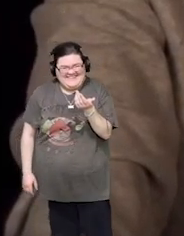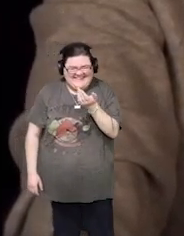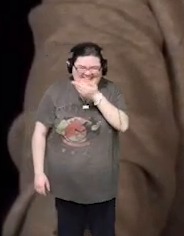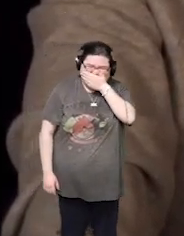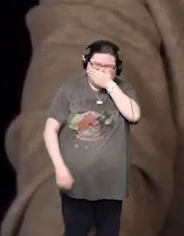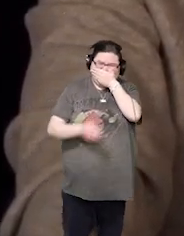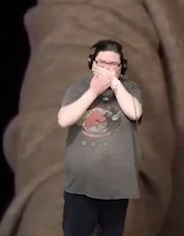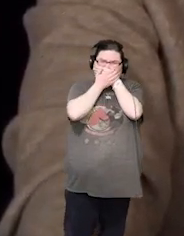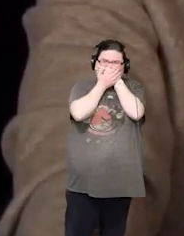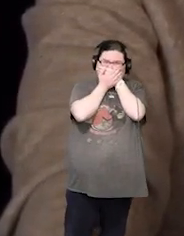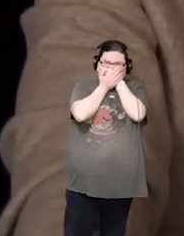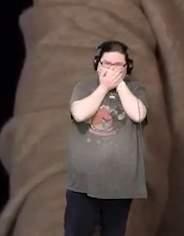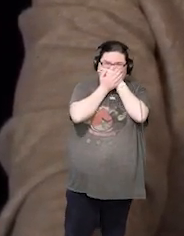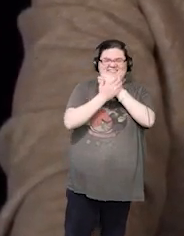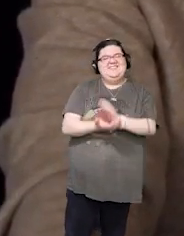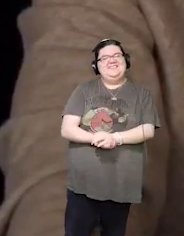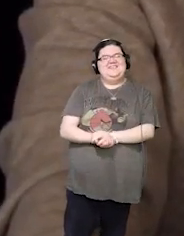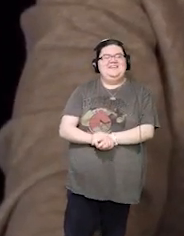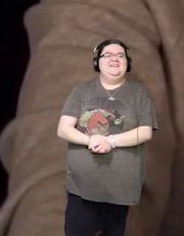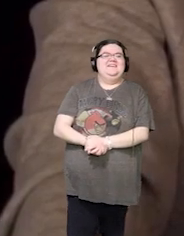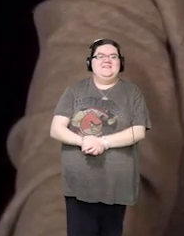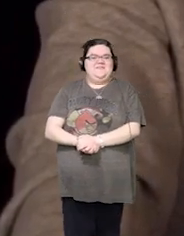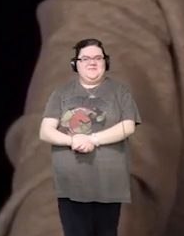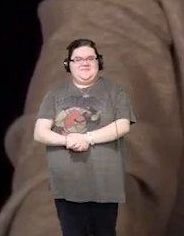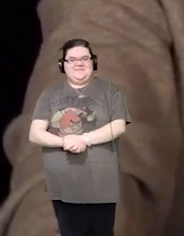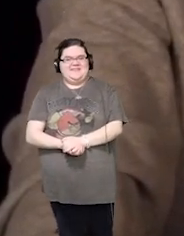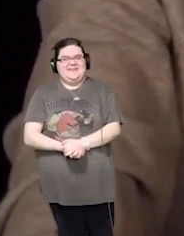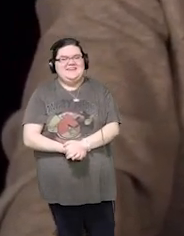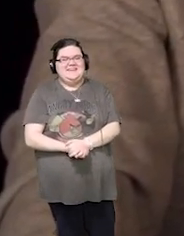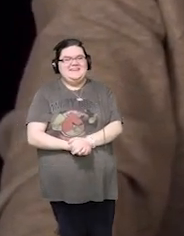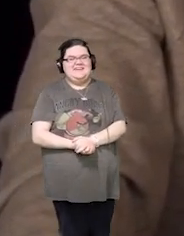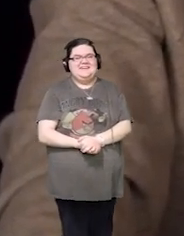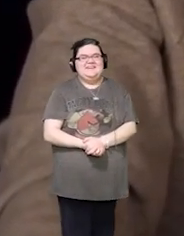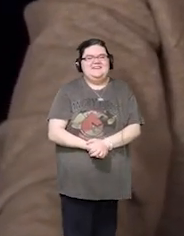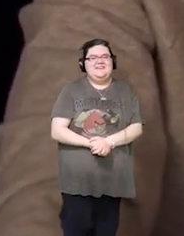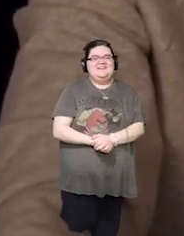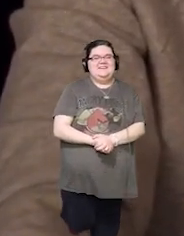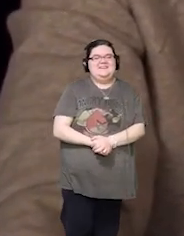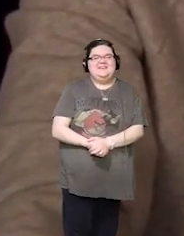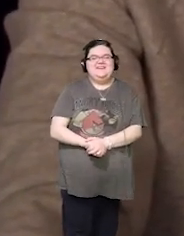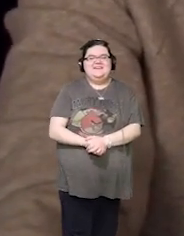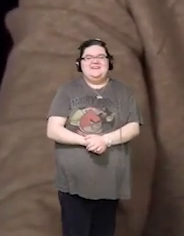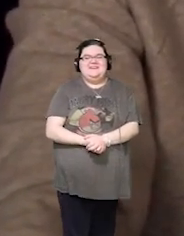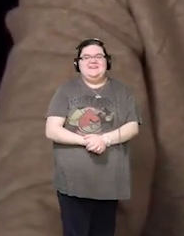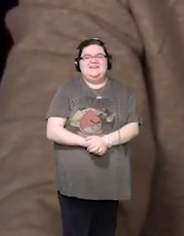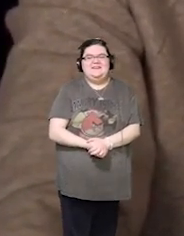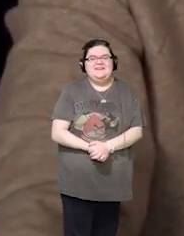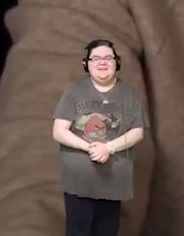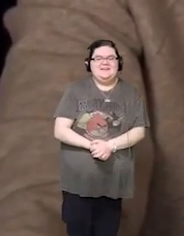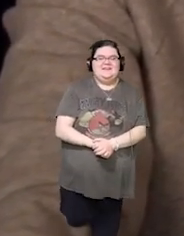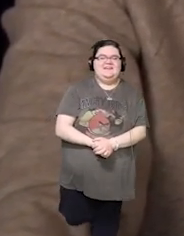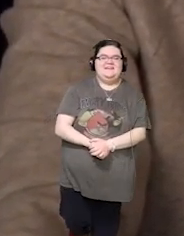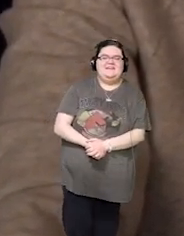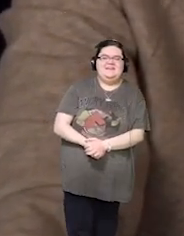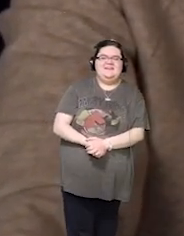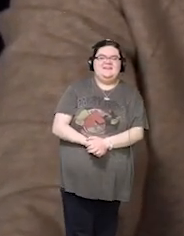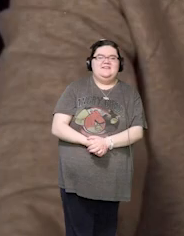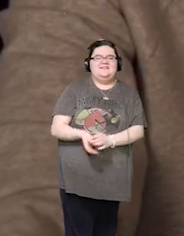right? They didn't know what they were advertising. There was nothing so there. They told a story and at the end